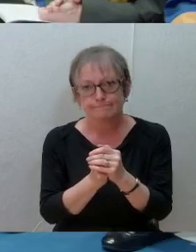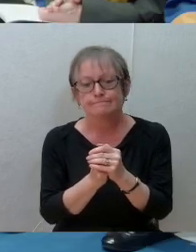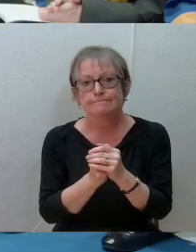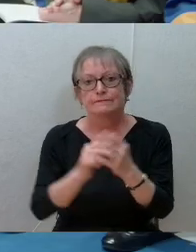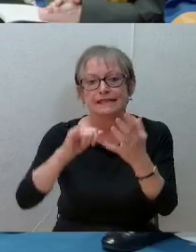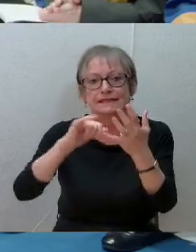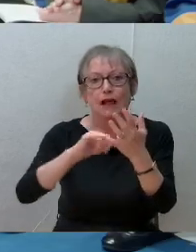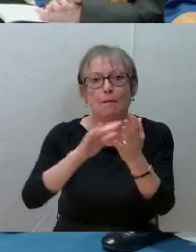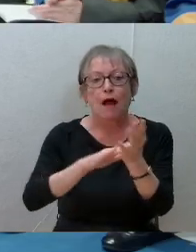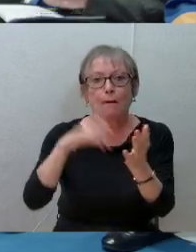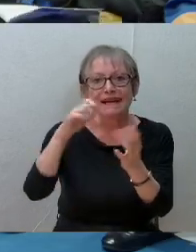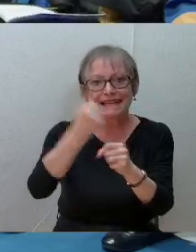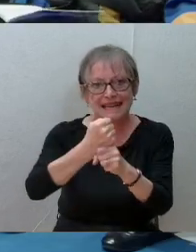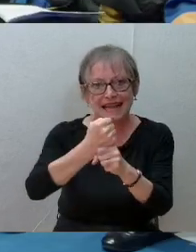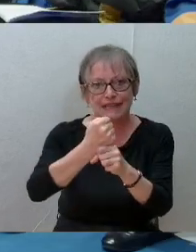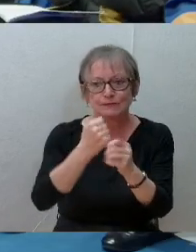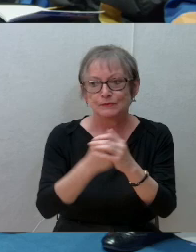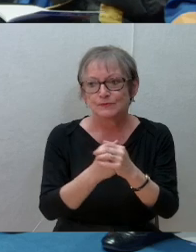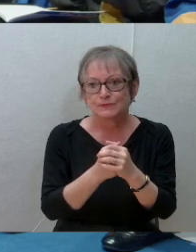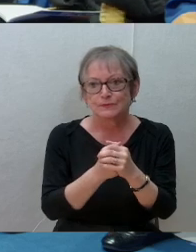Saul McGivney.